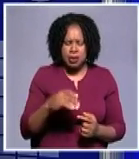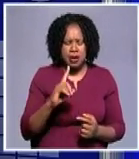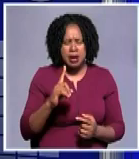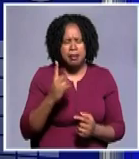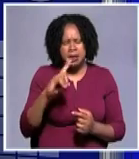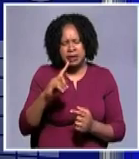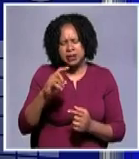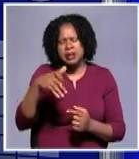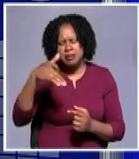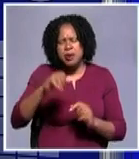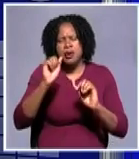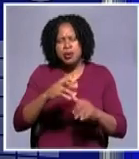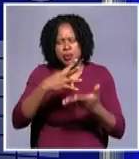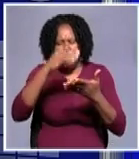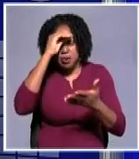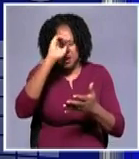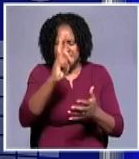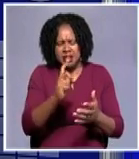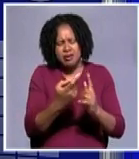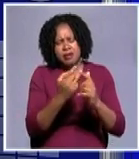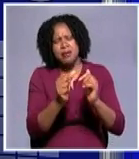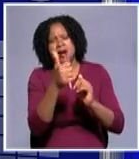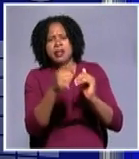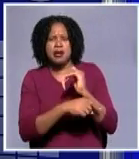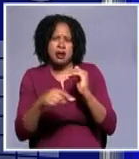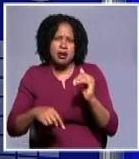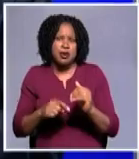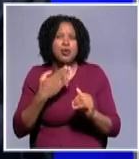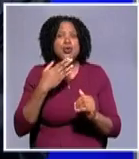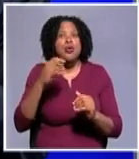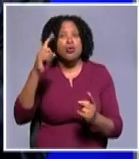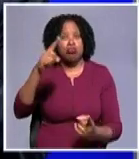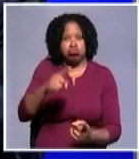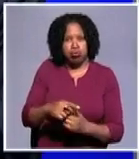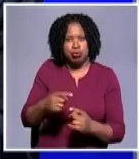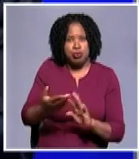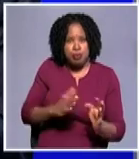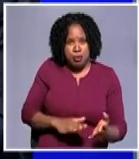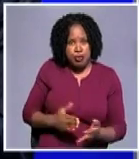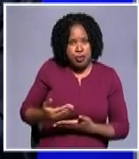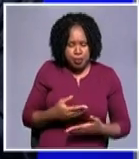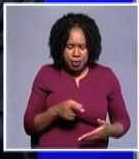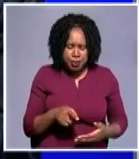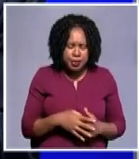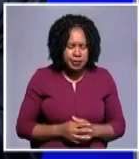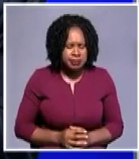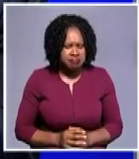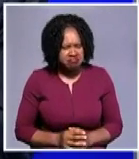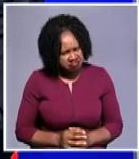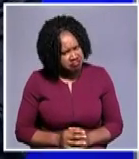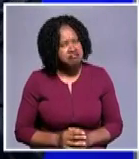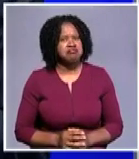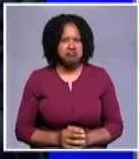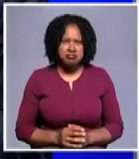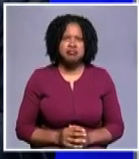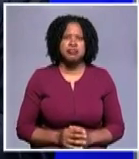learn from other countries that have reduced their infant mortality rates? Some of the lessons are really doing things